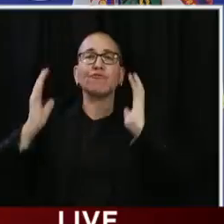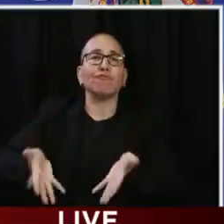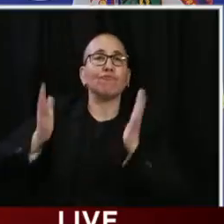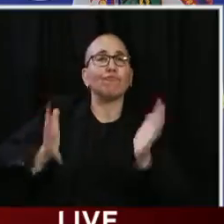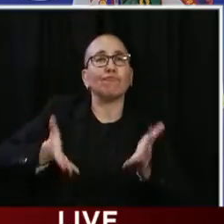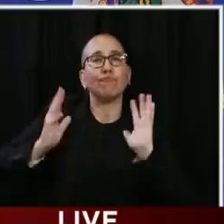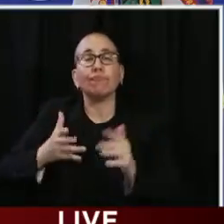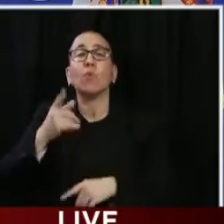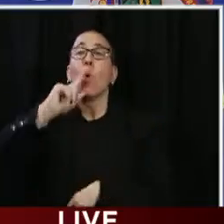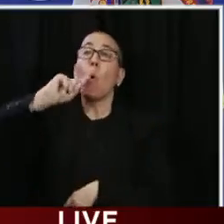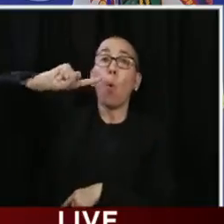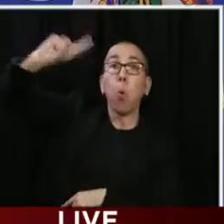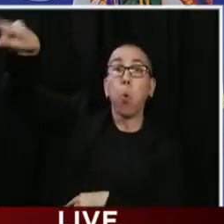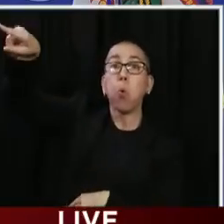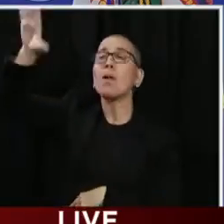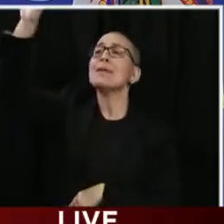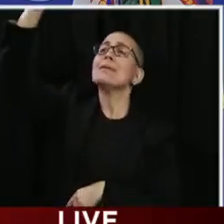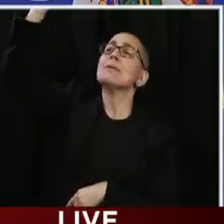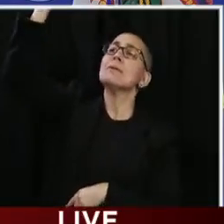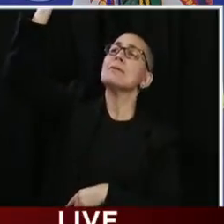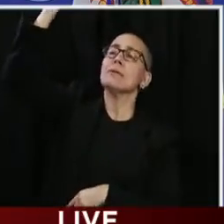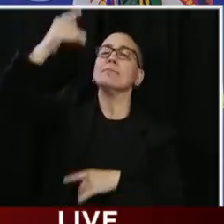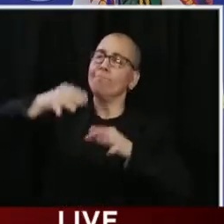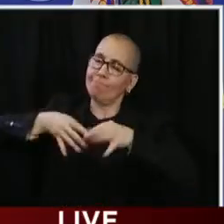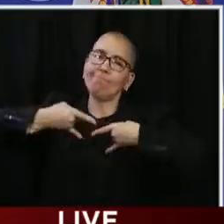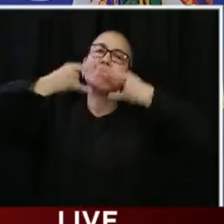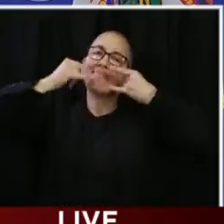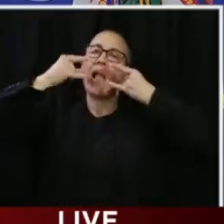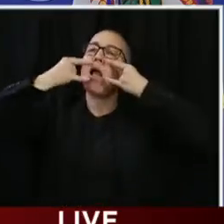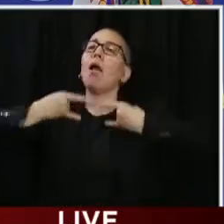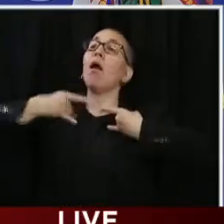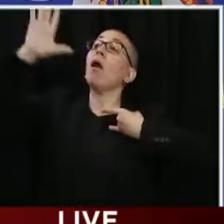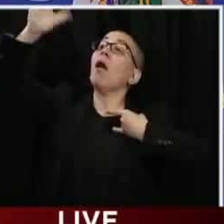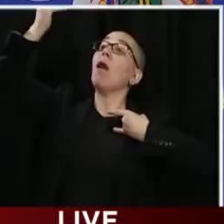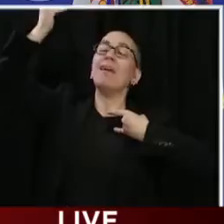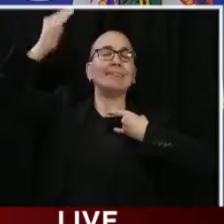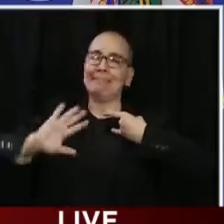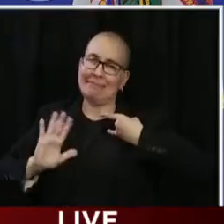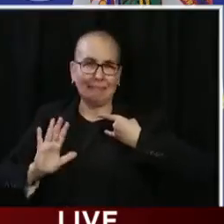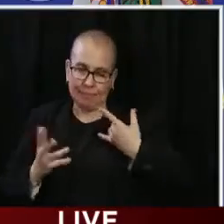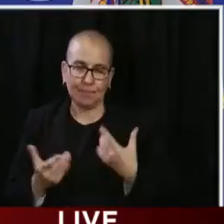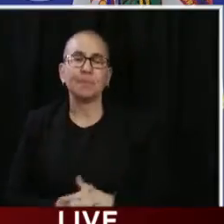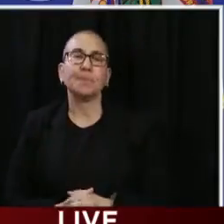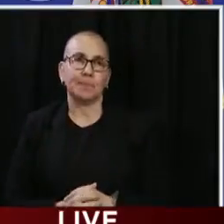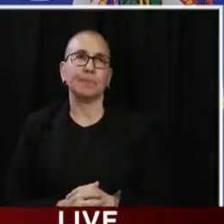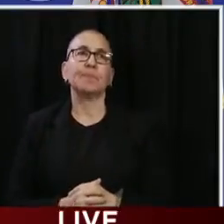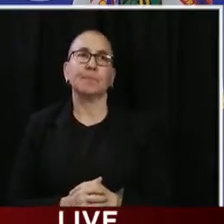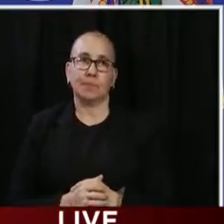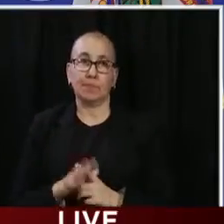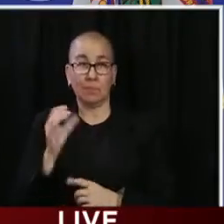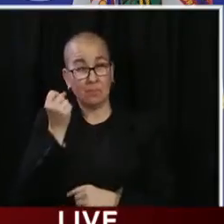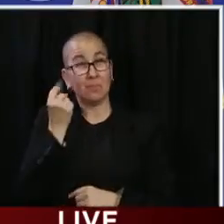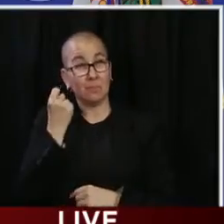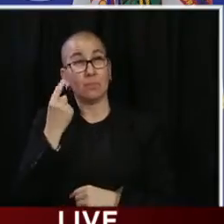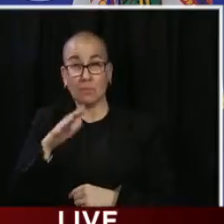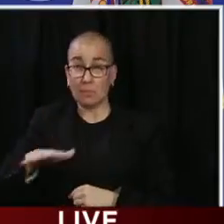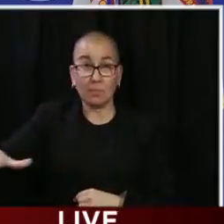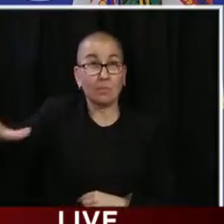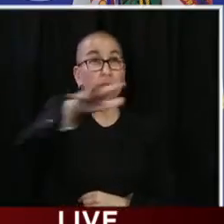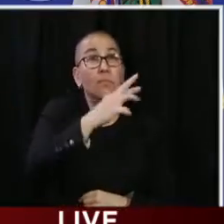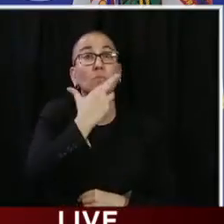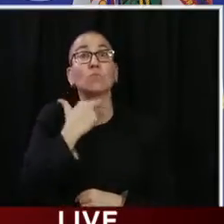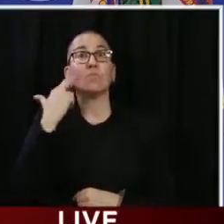Now, obviously, not every restaurant has an outdoor deck or a patio or a ready-made place to sit and have this